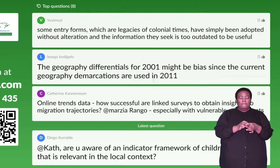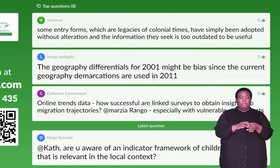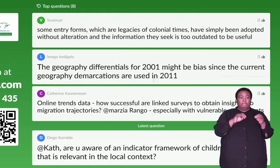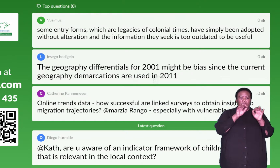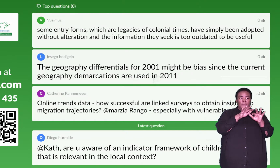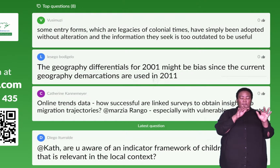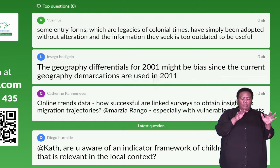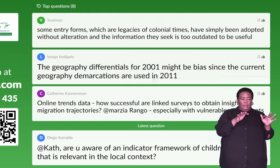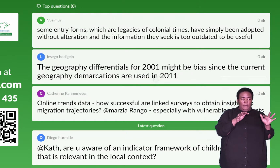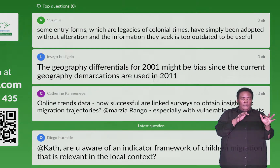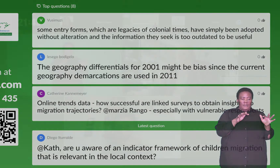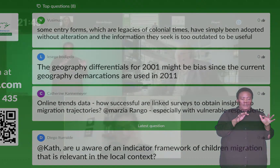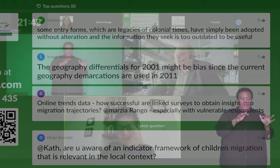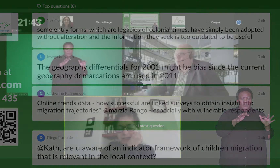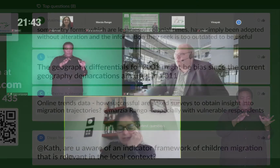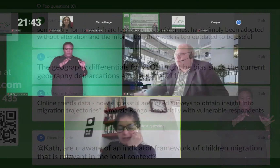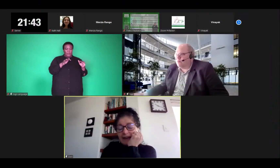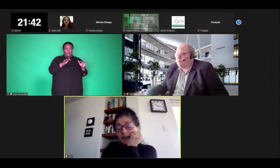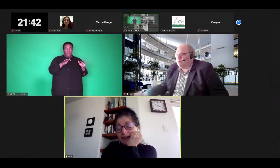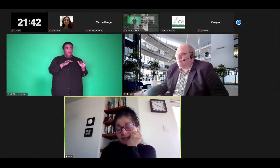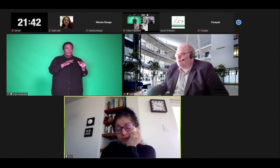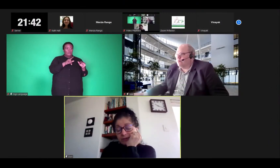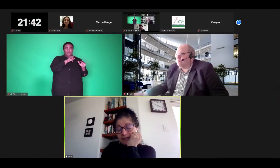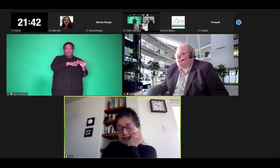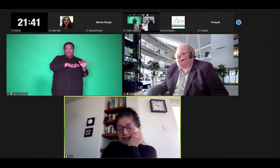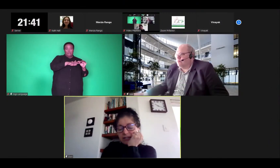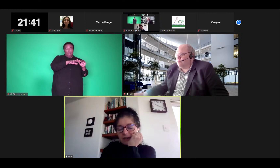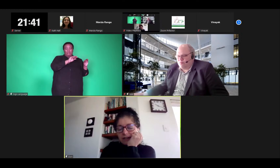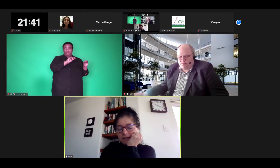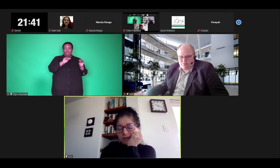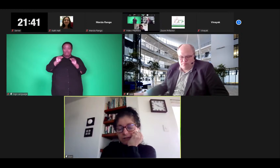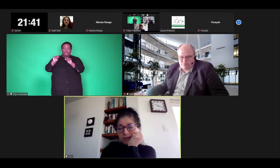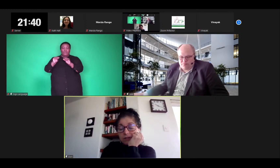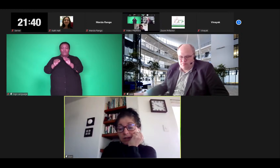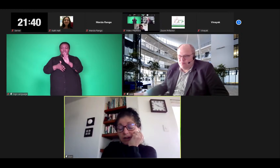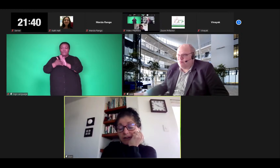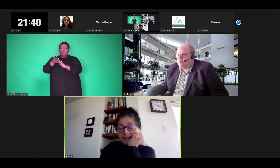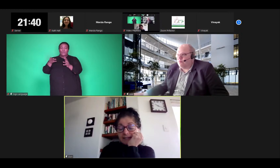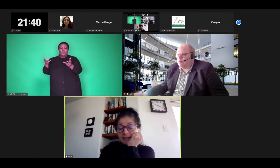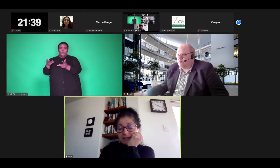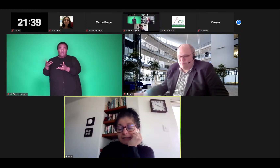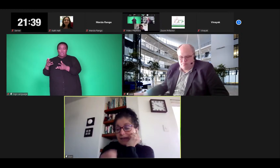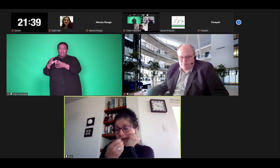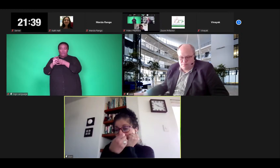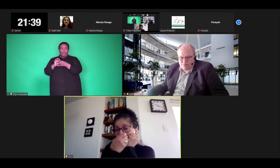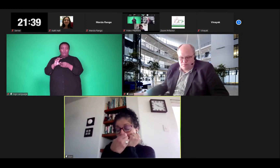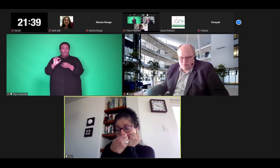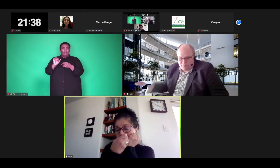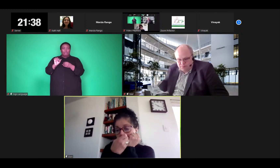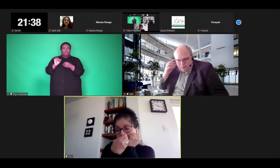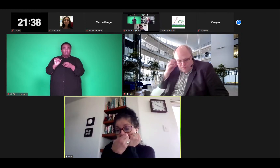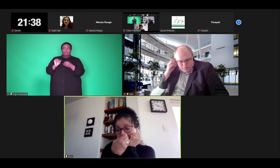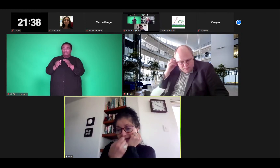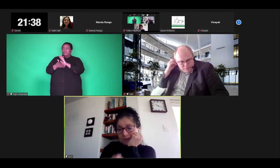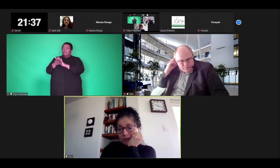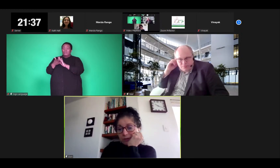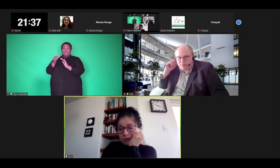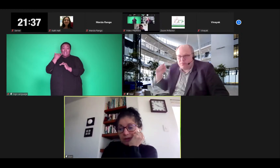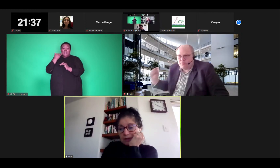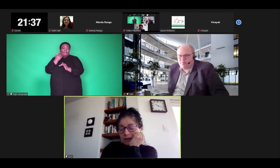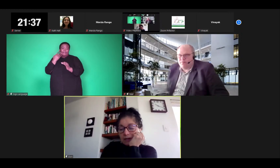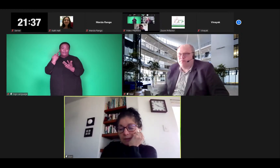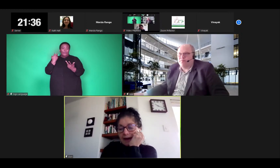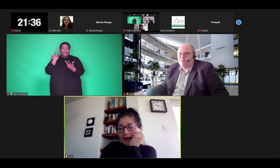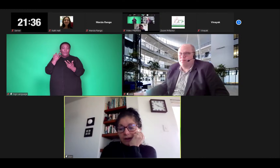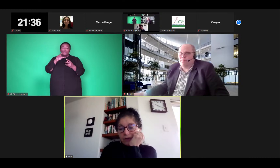people in NIDS in their destination areas or destination households to the non-residents from NIDS.